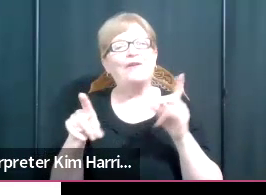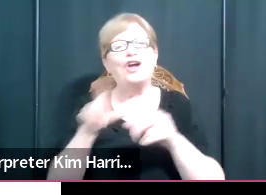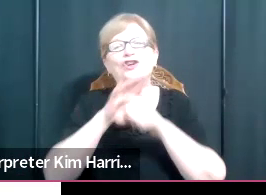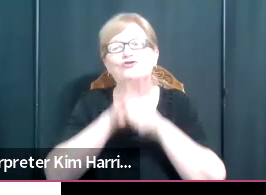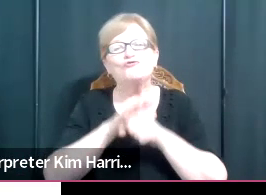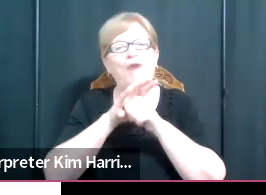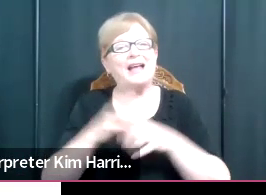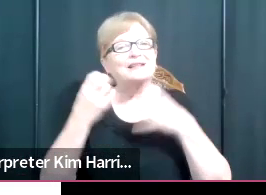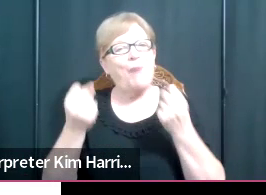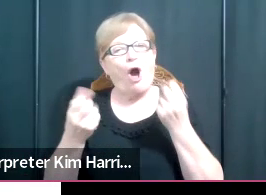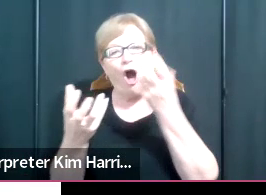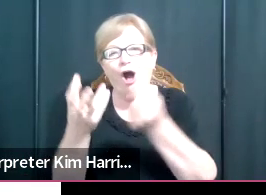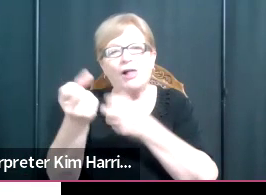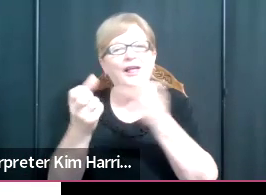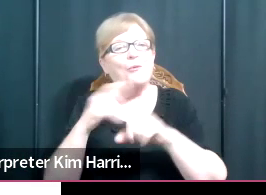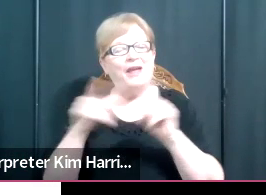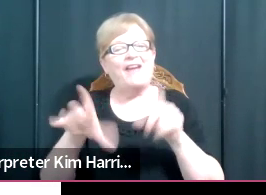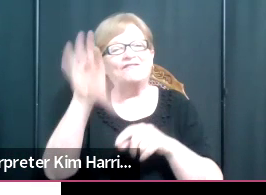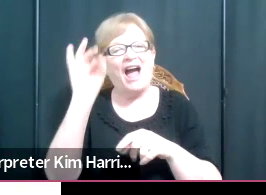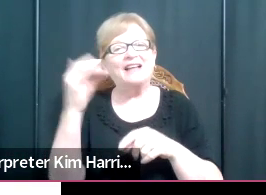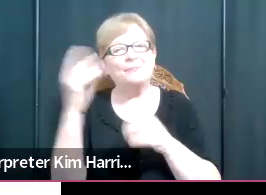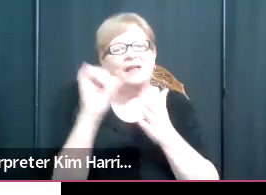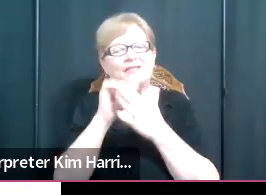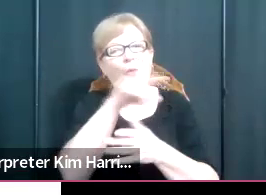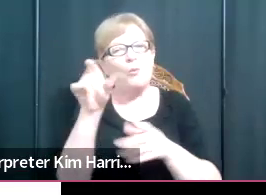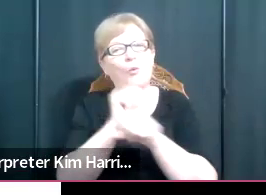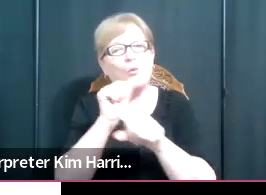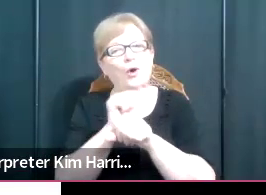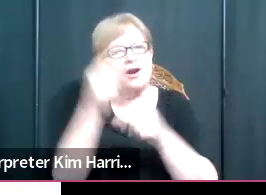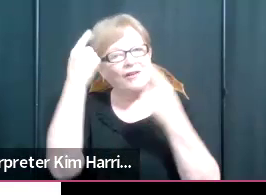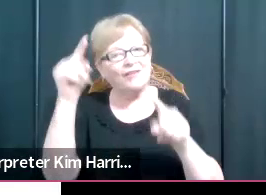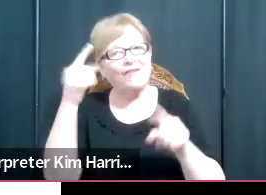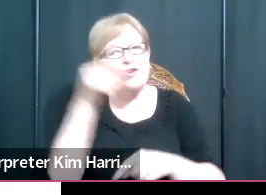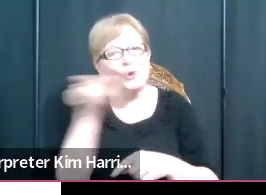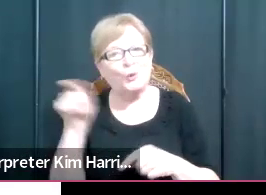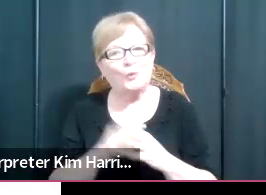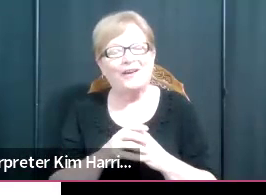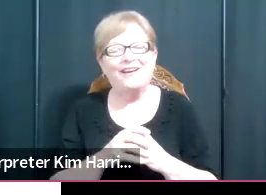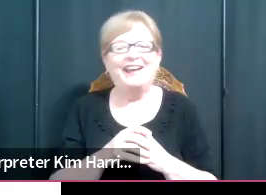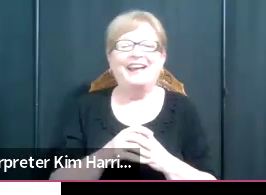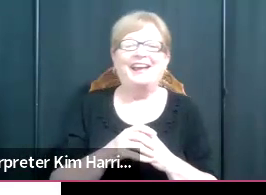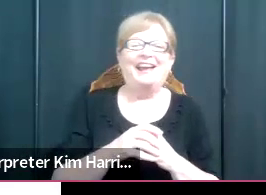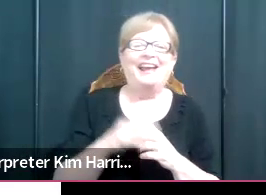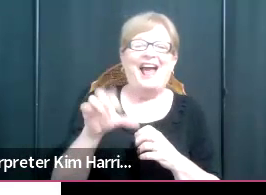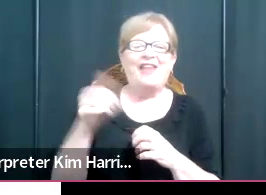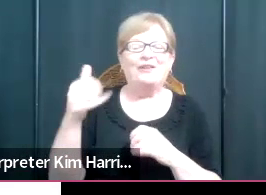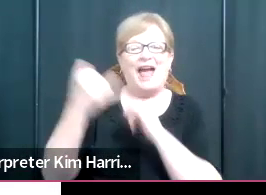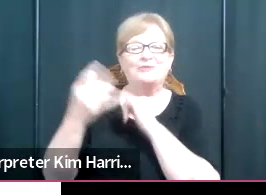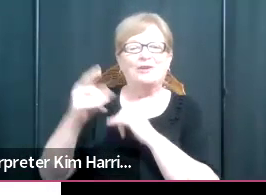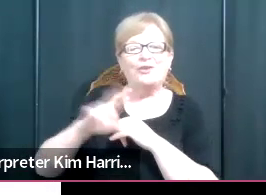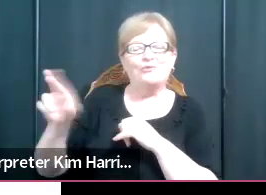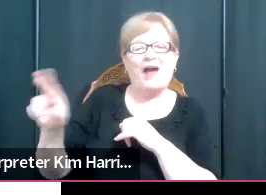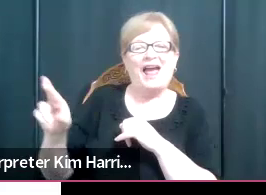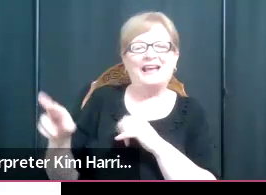and features. So we can definitely find one that will work for you. The last one on the right, lower right-hand corner